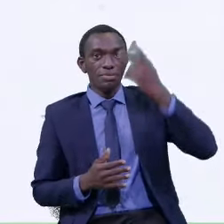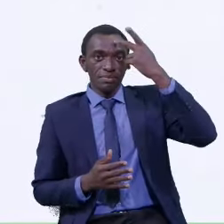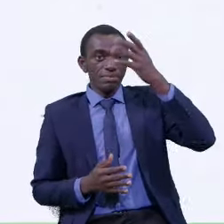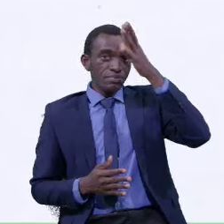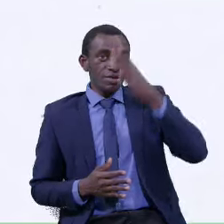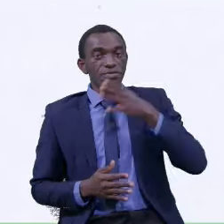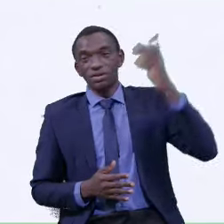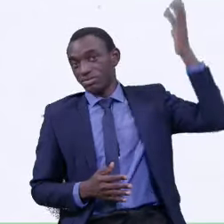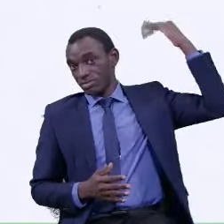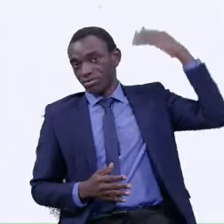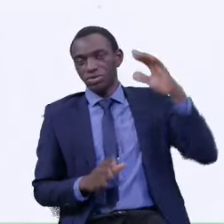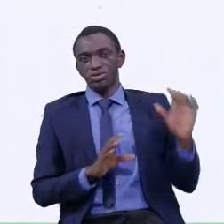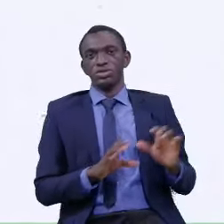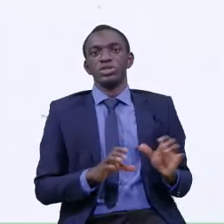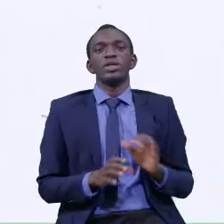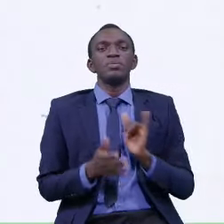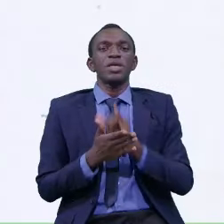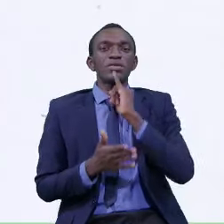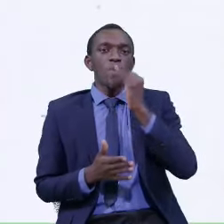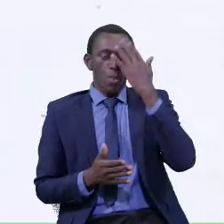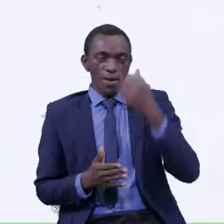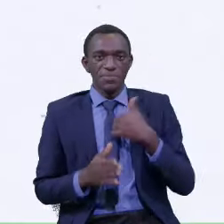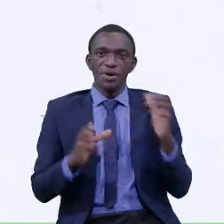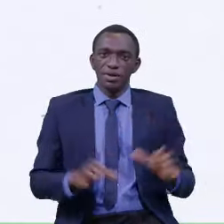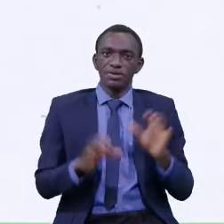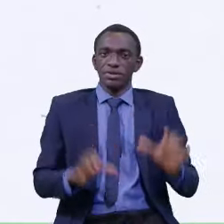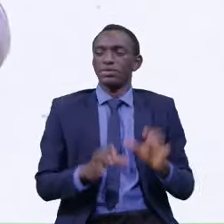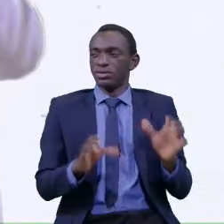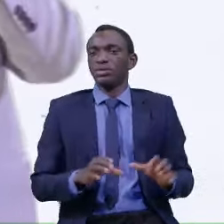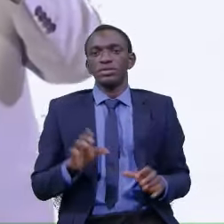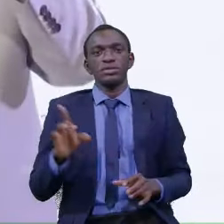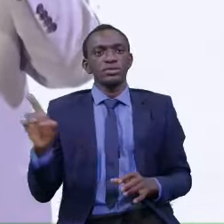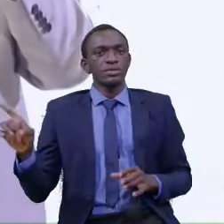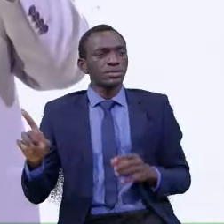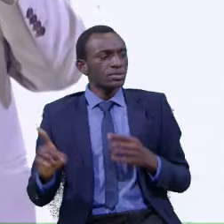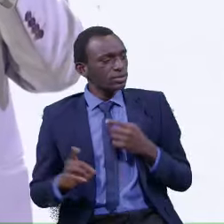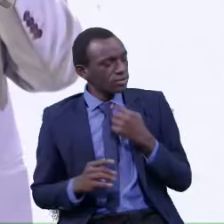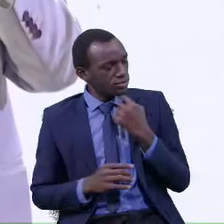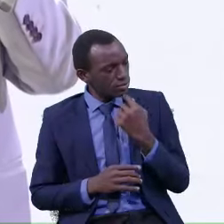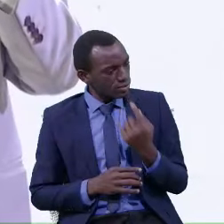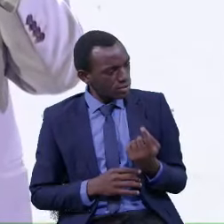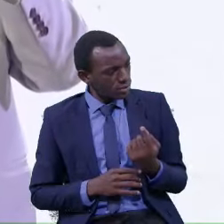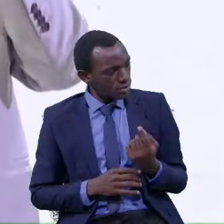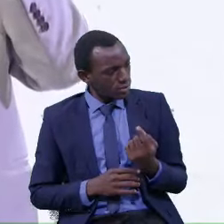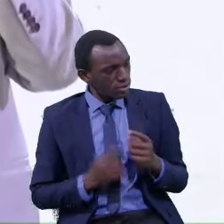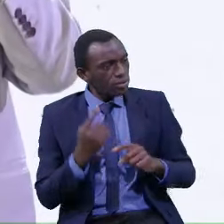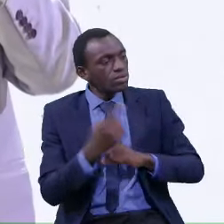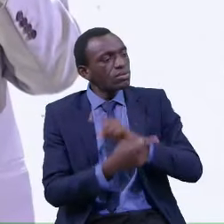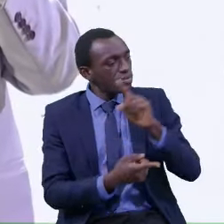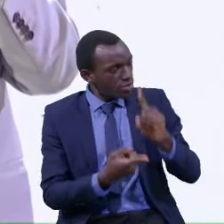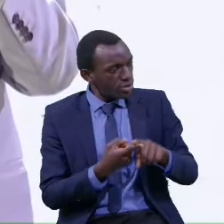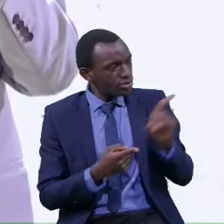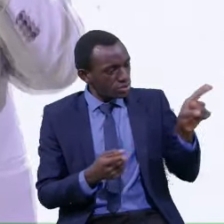active. So I am active. And when you come to the last day